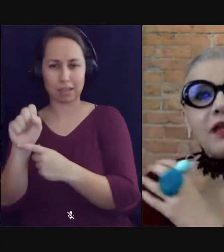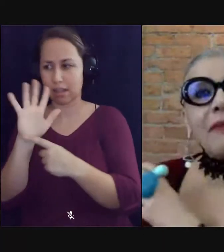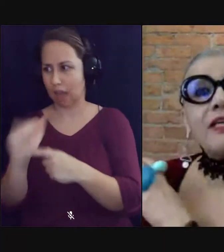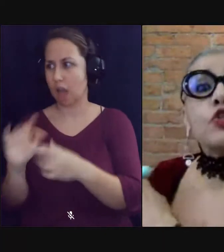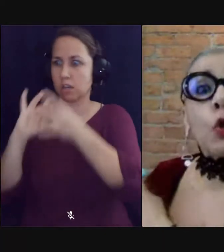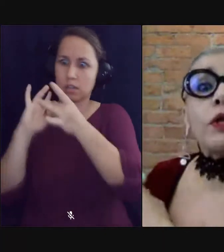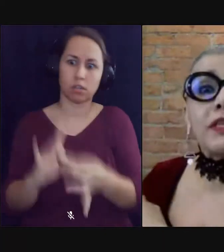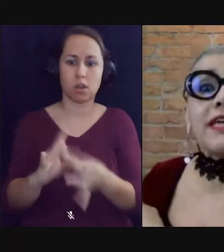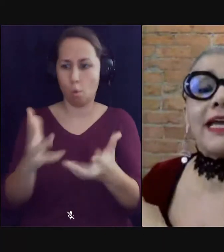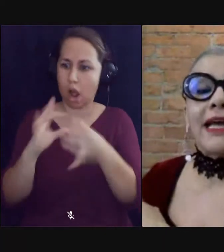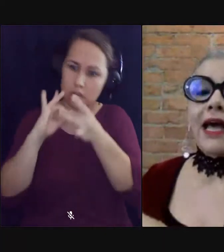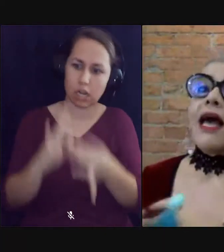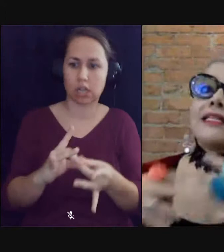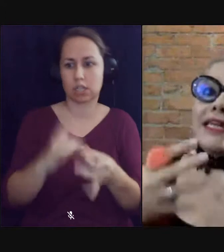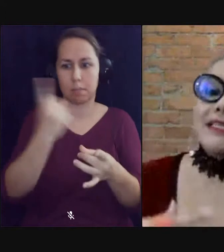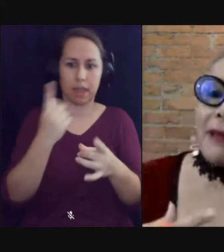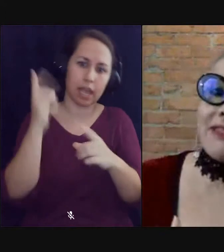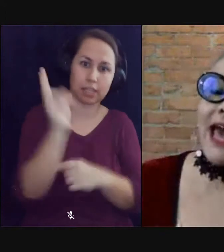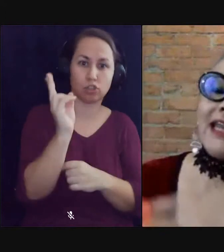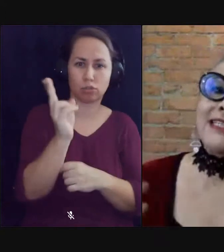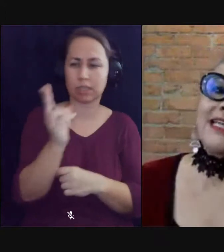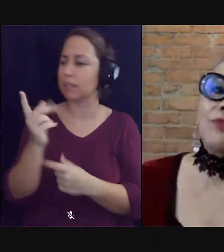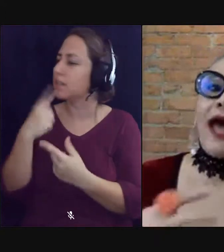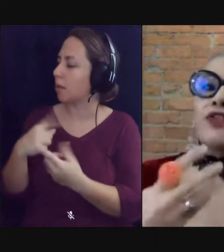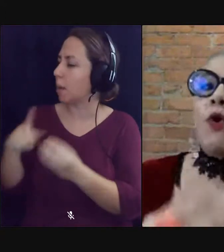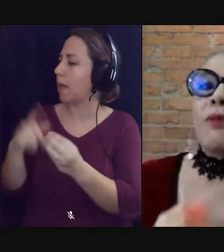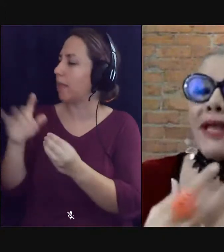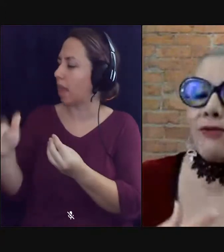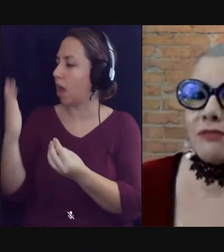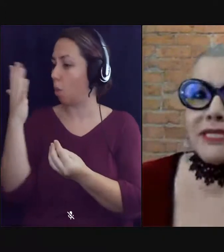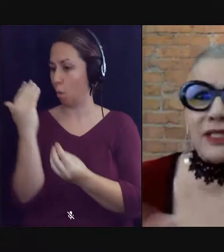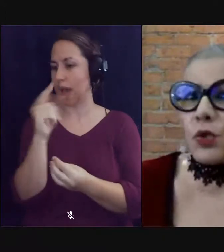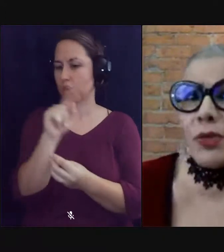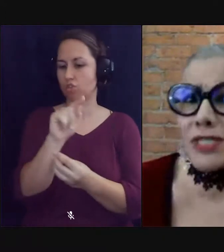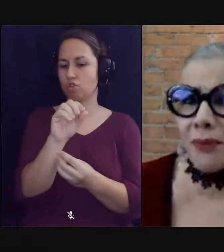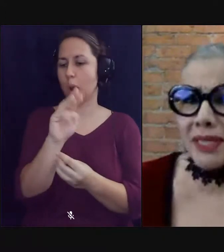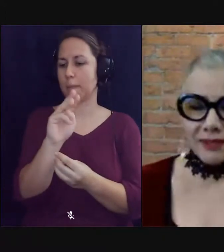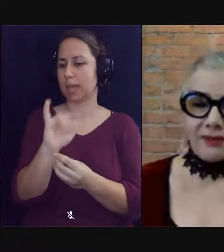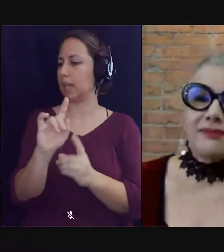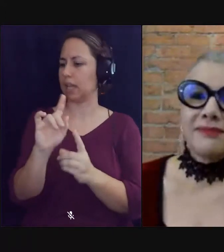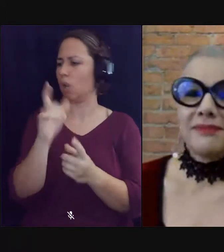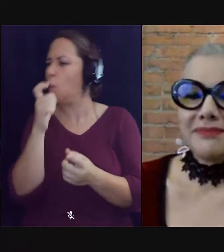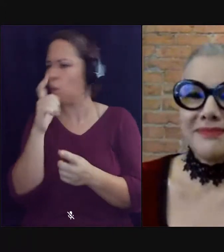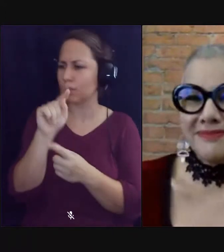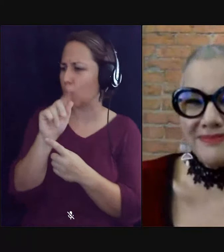to some historical thing. Tell us about that, and tell us why Tommy went out to meet it, and who is Tommy?